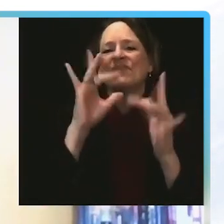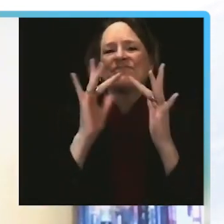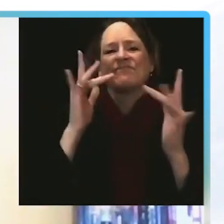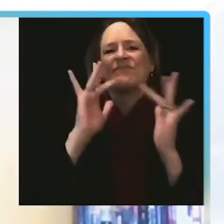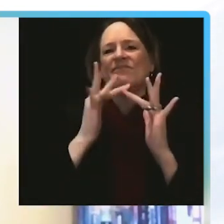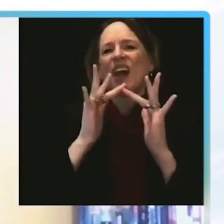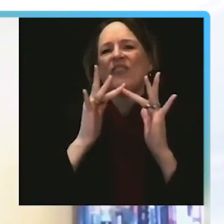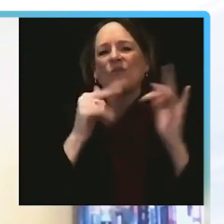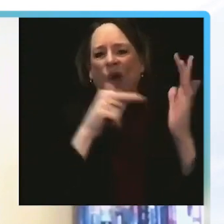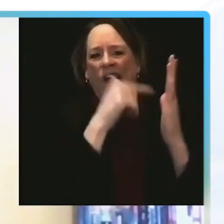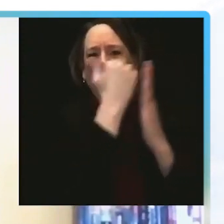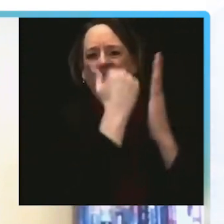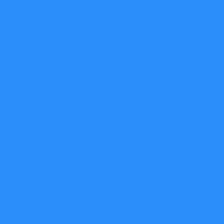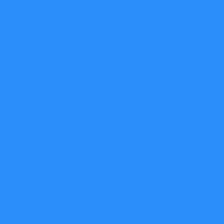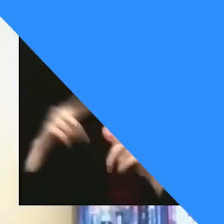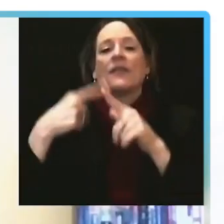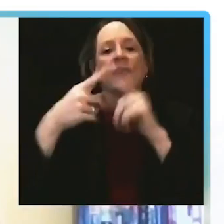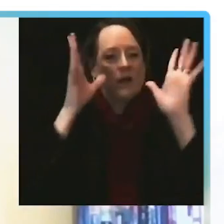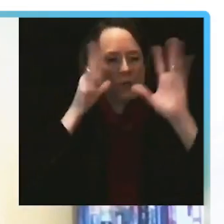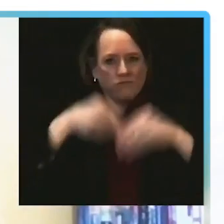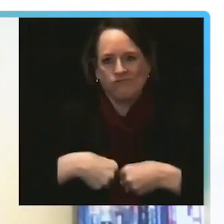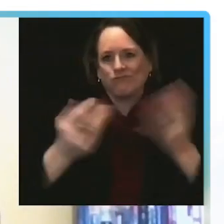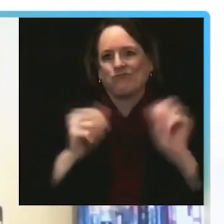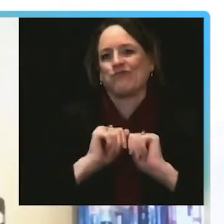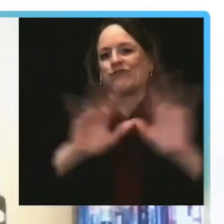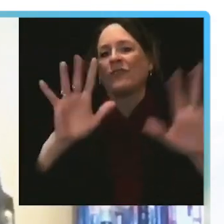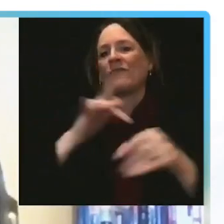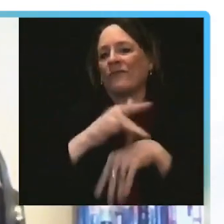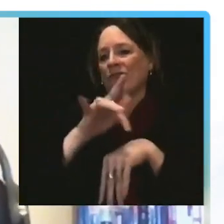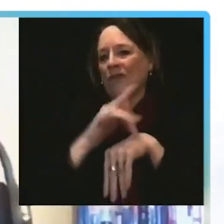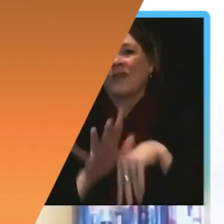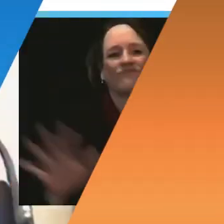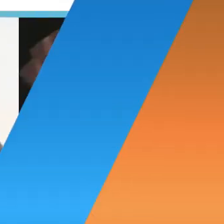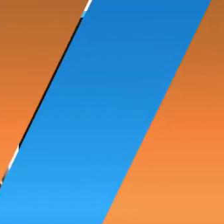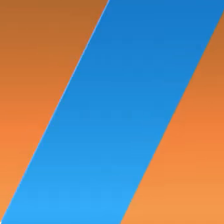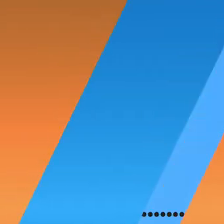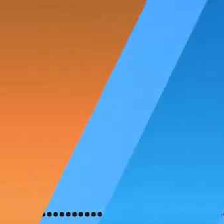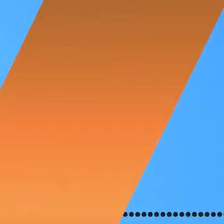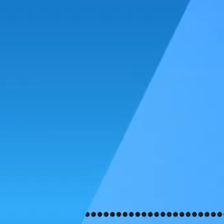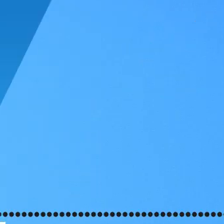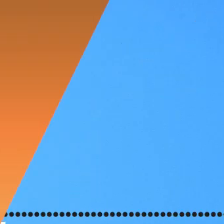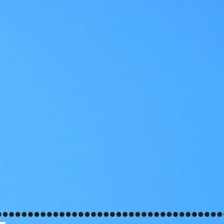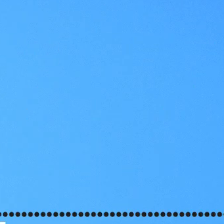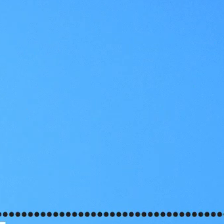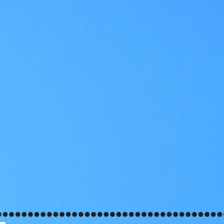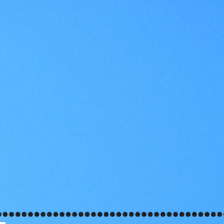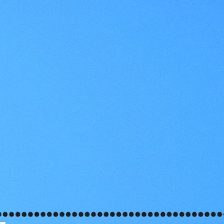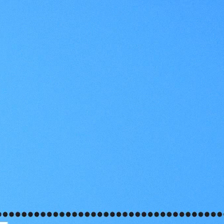vaccination process going forward. So stay tuned for more information.